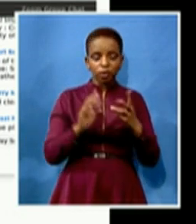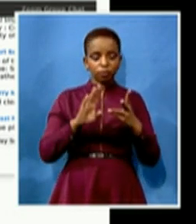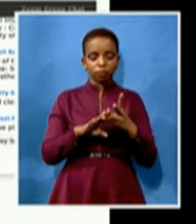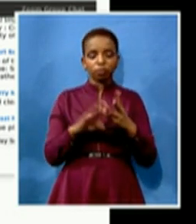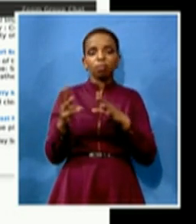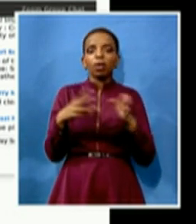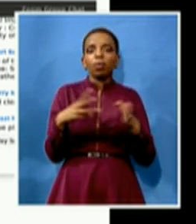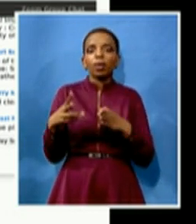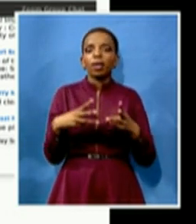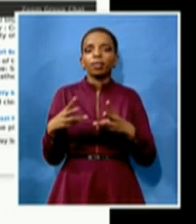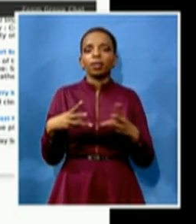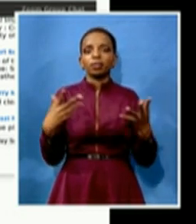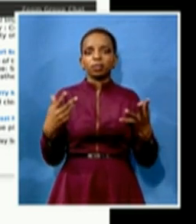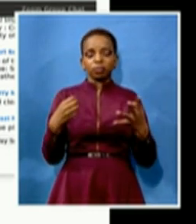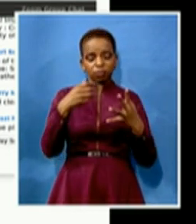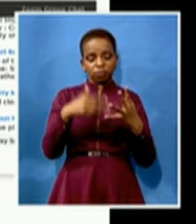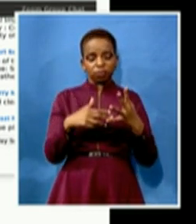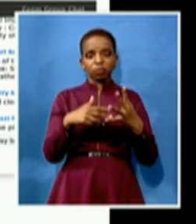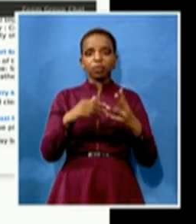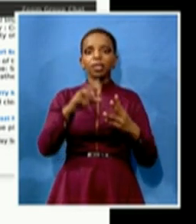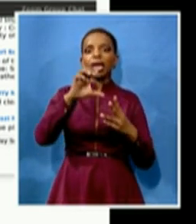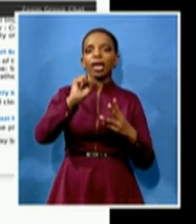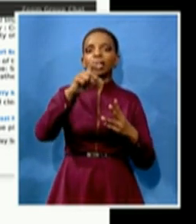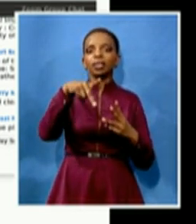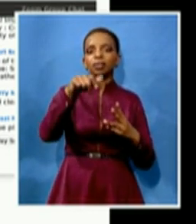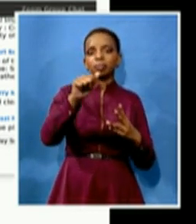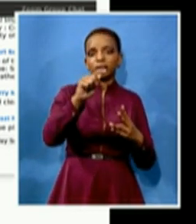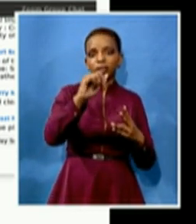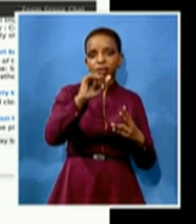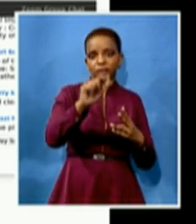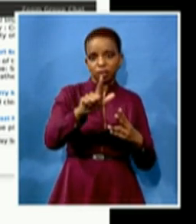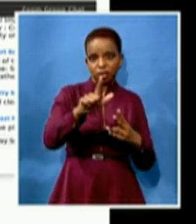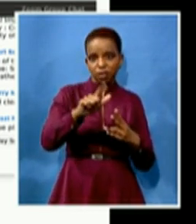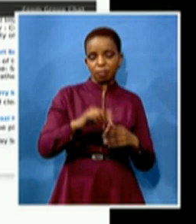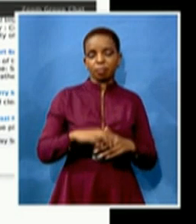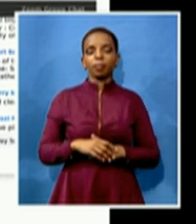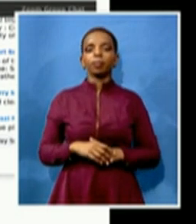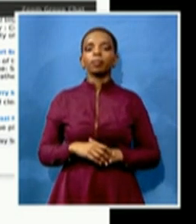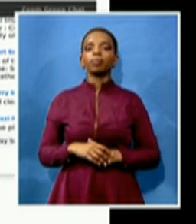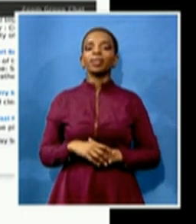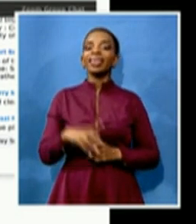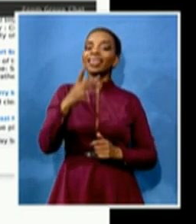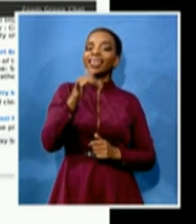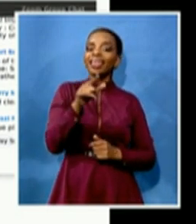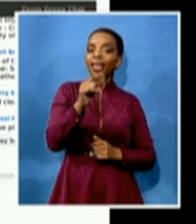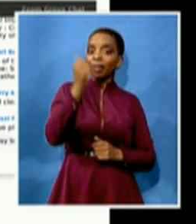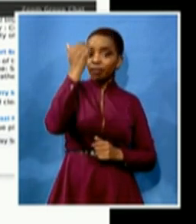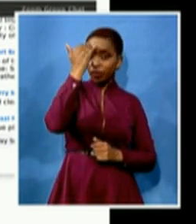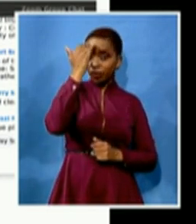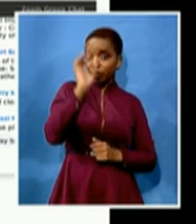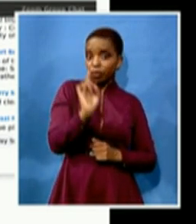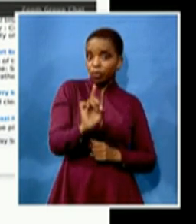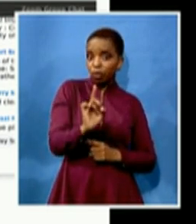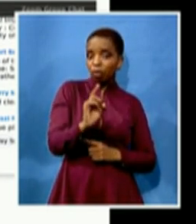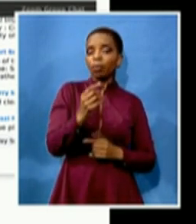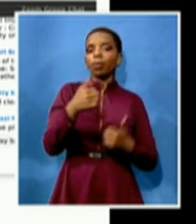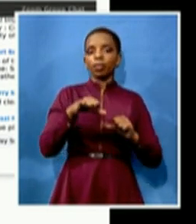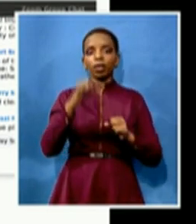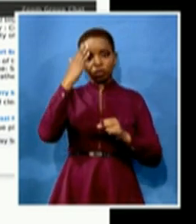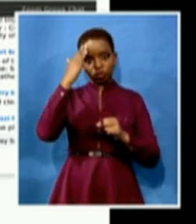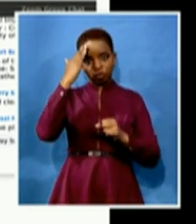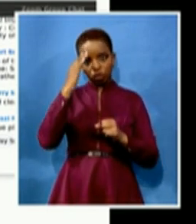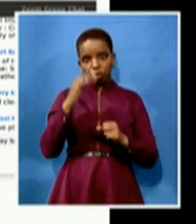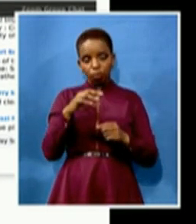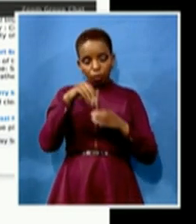If you're running the model at the ward level, you can adjust your model parameters to take into account various things. The